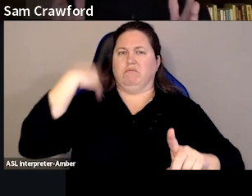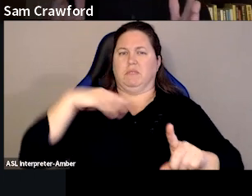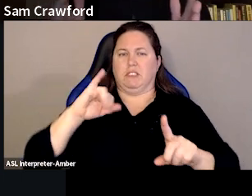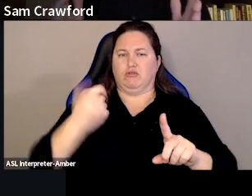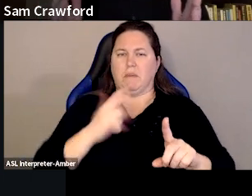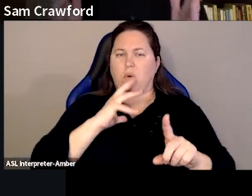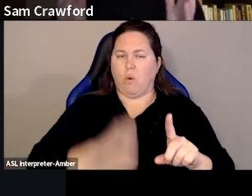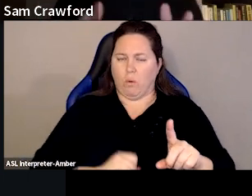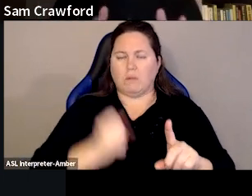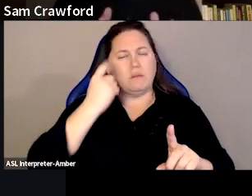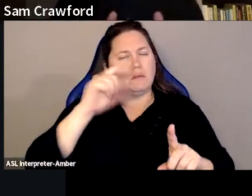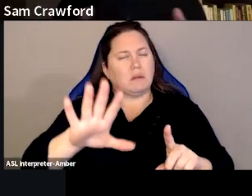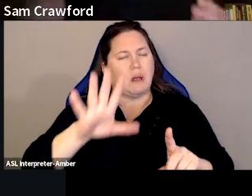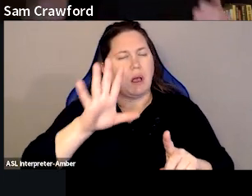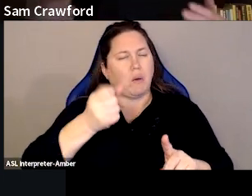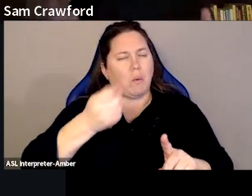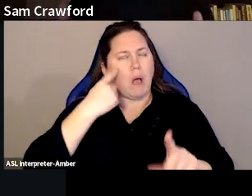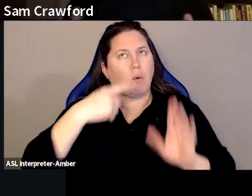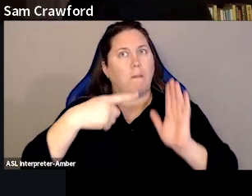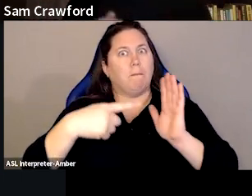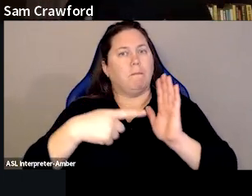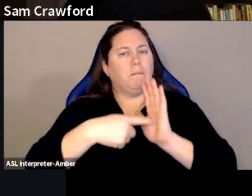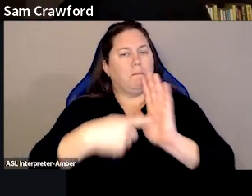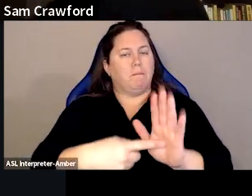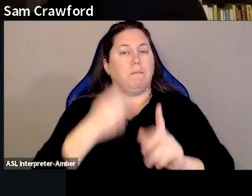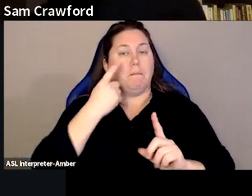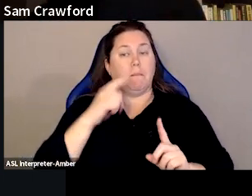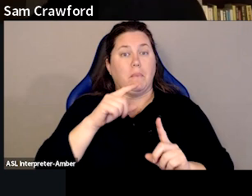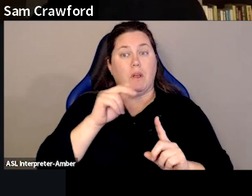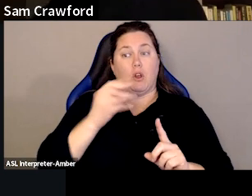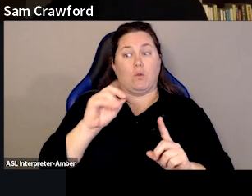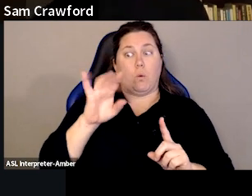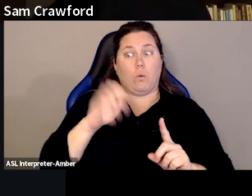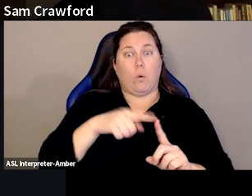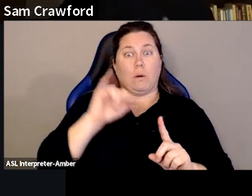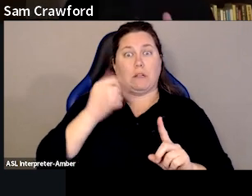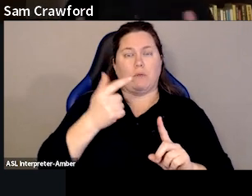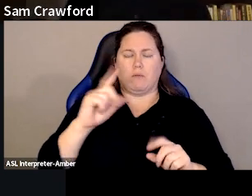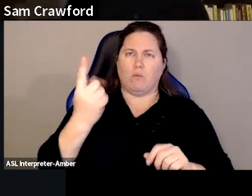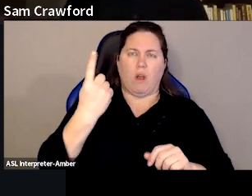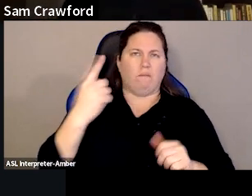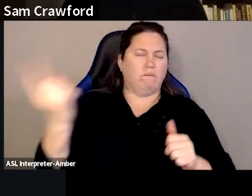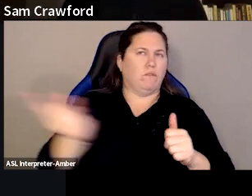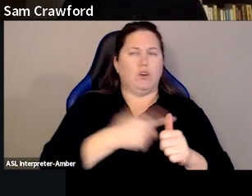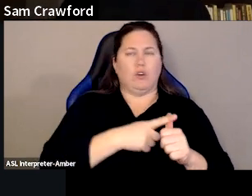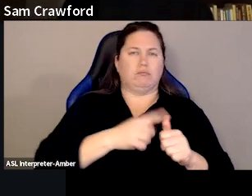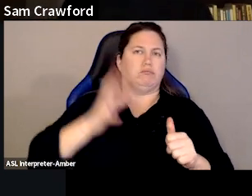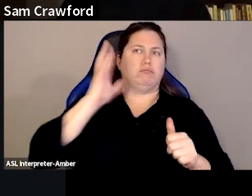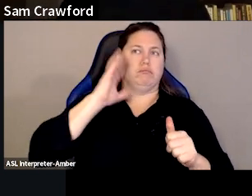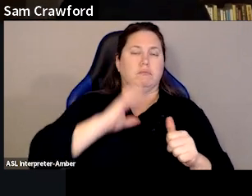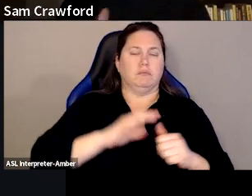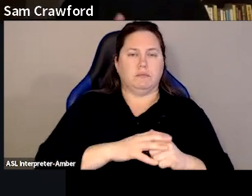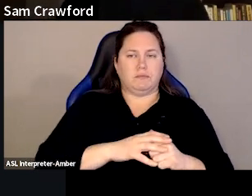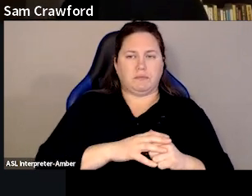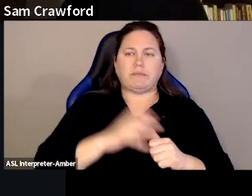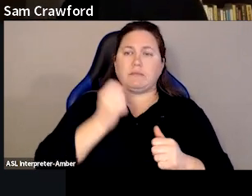illustrate a point that Instagram was one of the OG no-code tools. So if you're anything like me, you probably use it